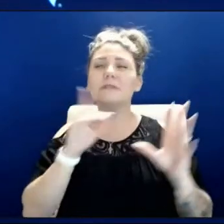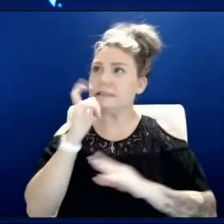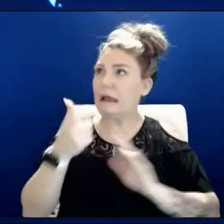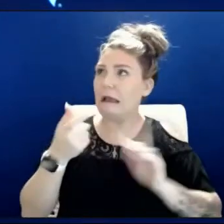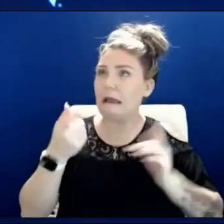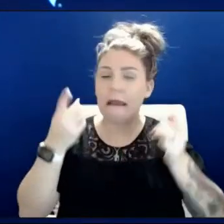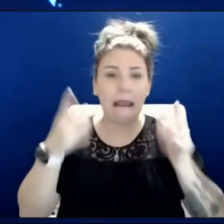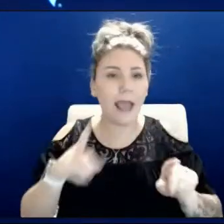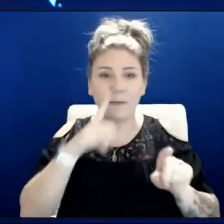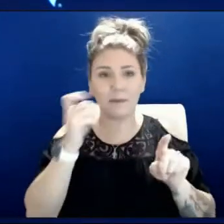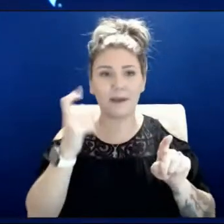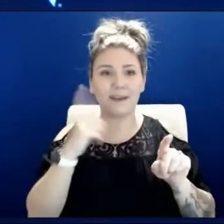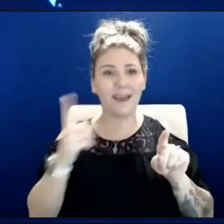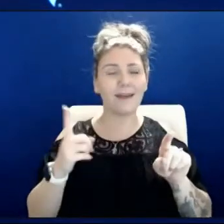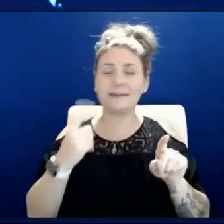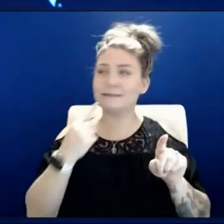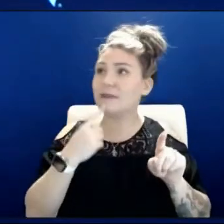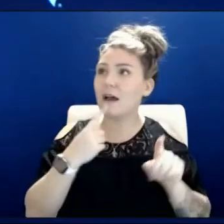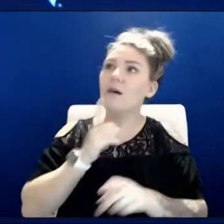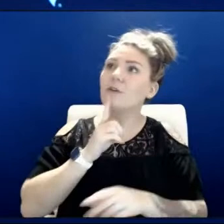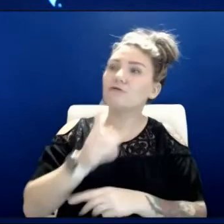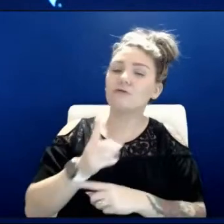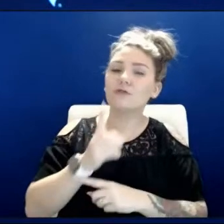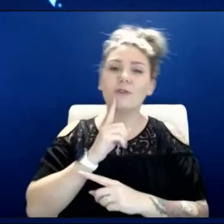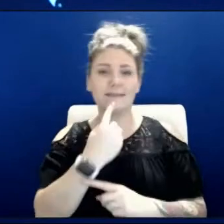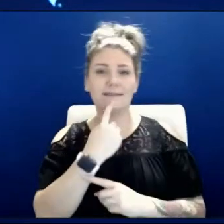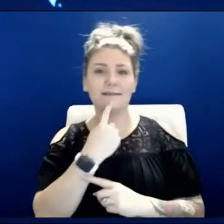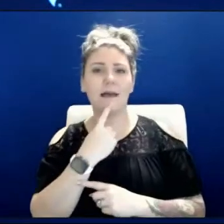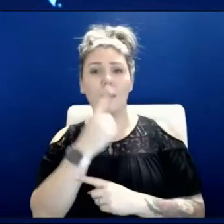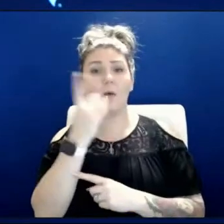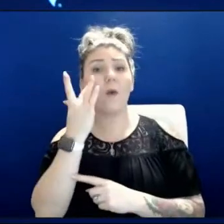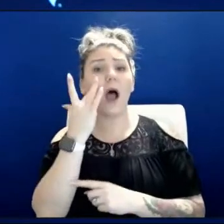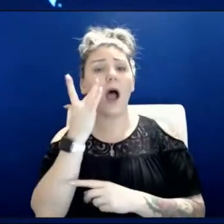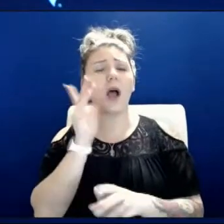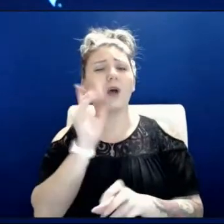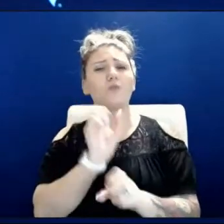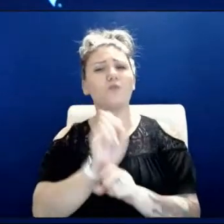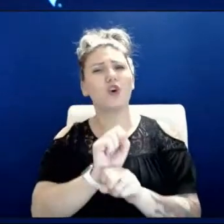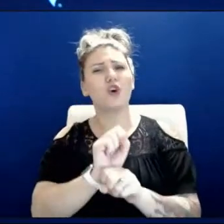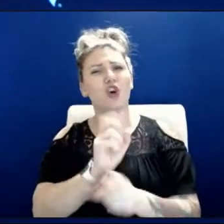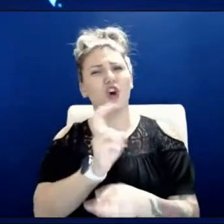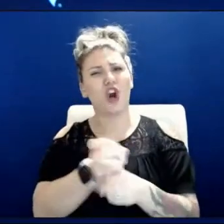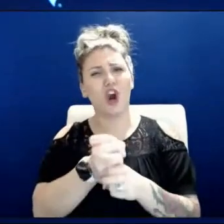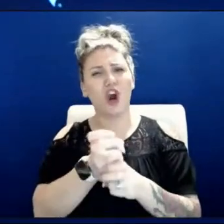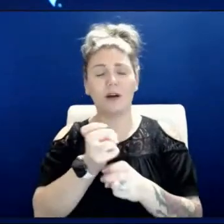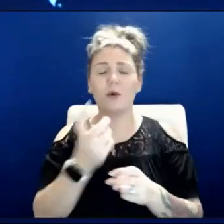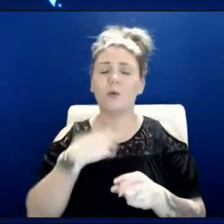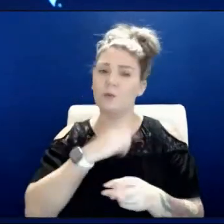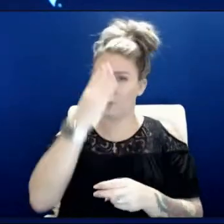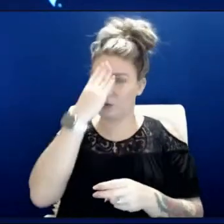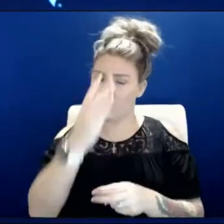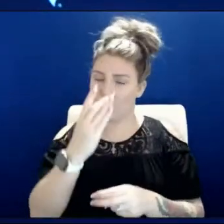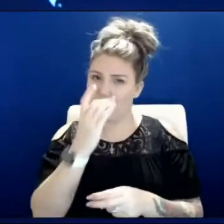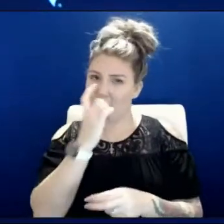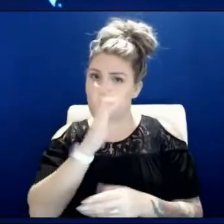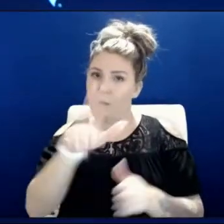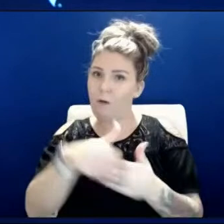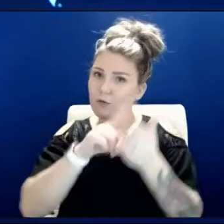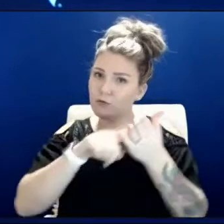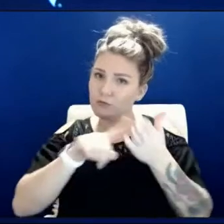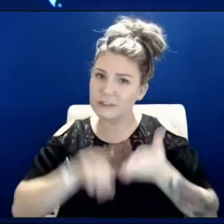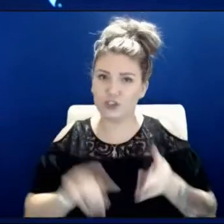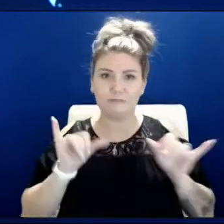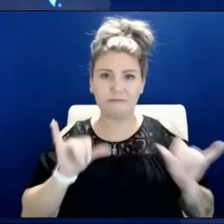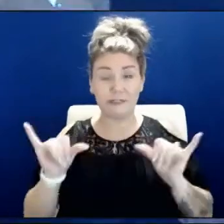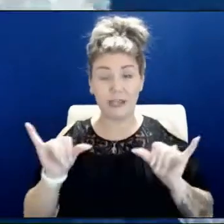It's said because we worked hard at it. We know that not all research is created equal. When we say clinical trial, our